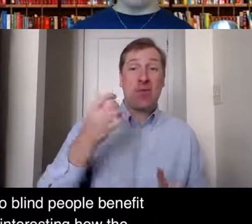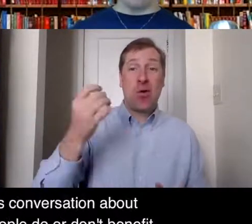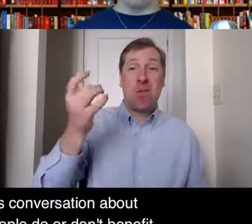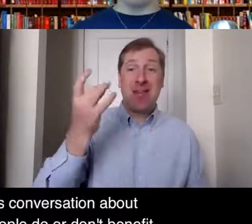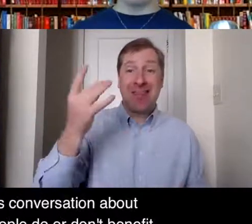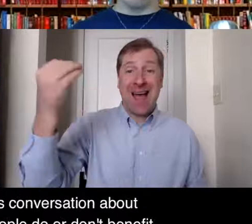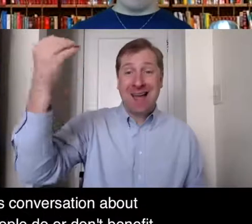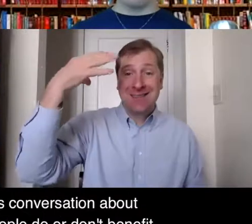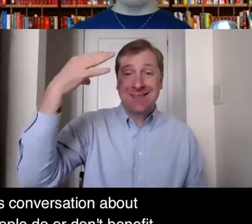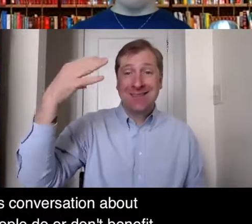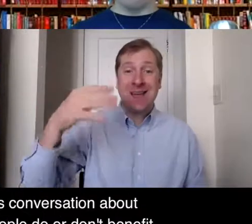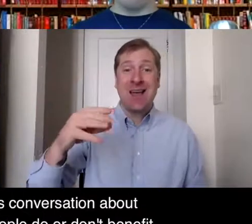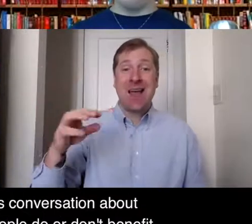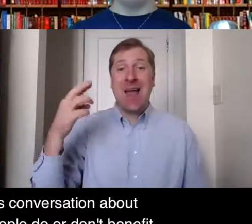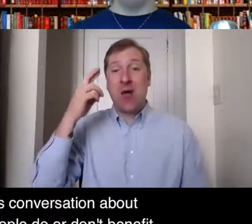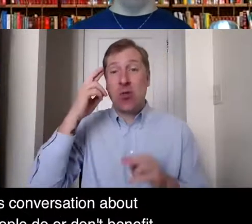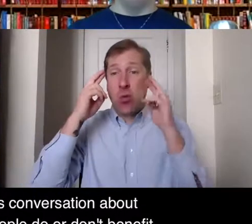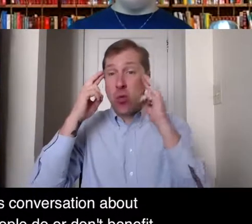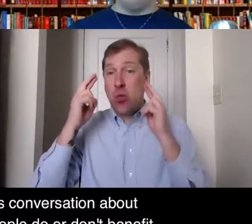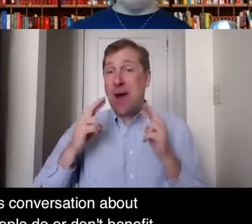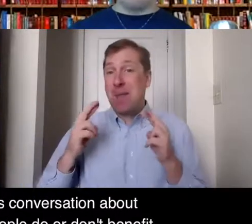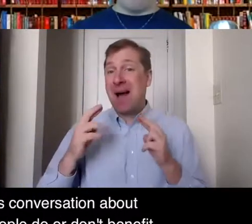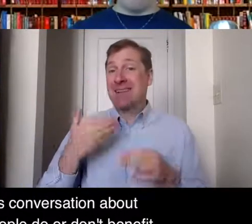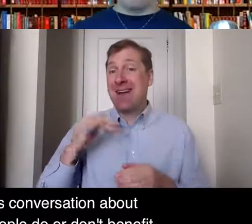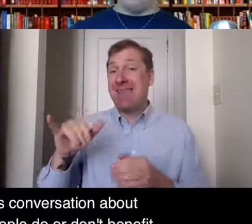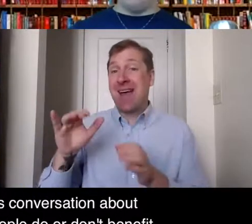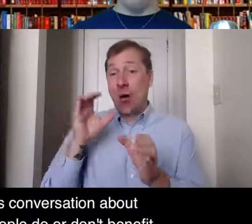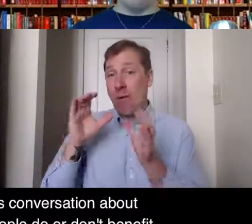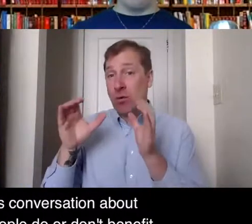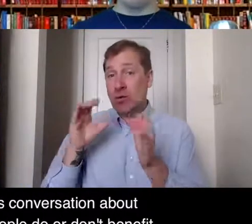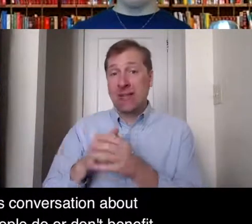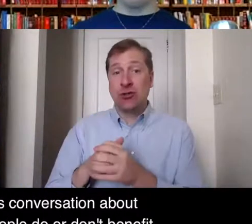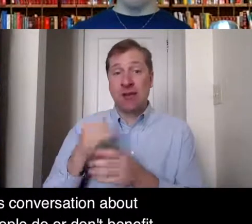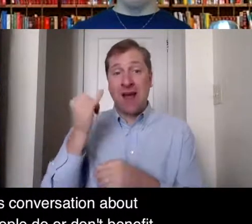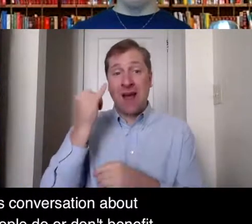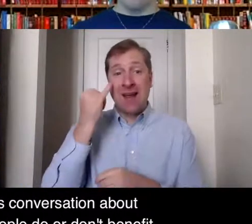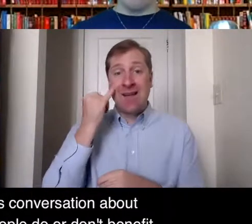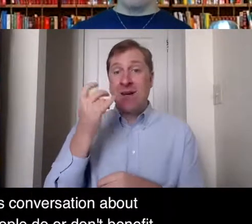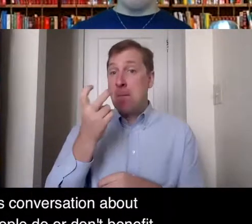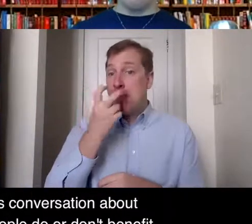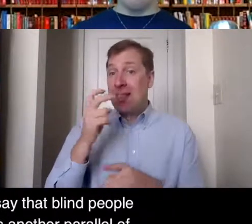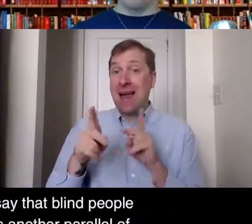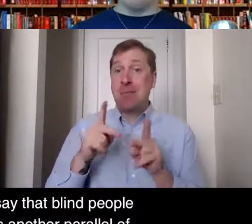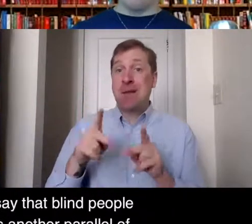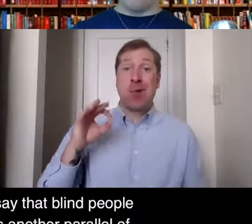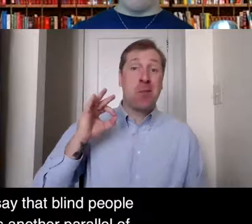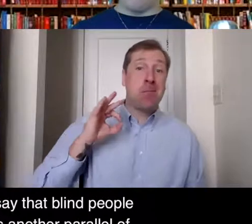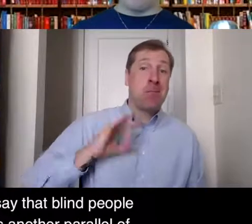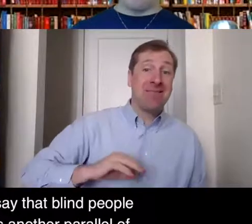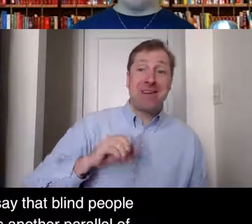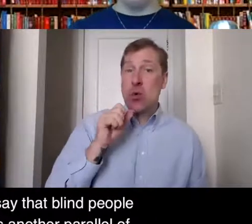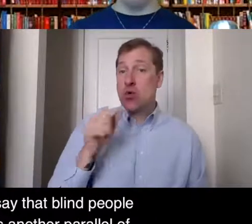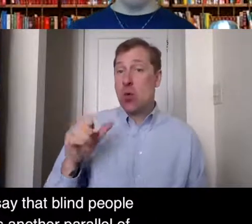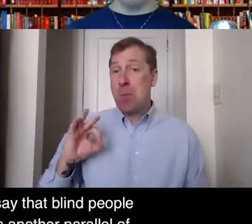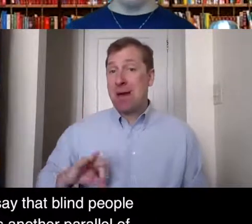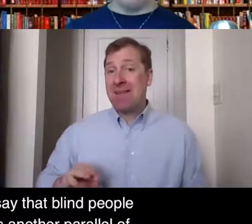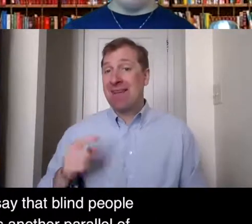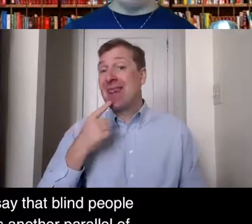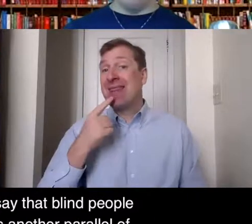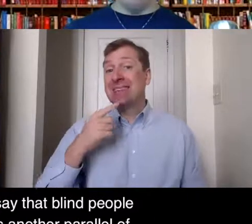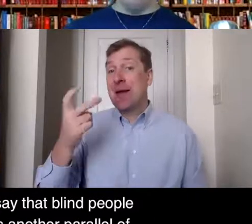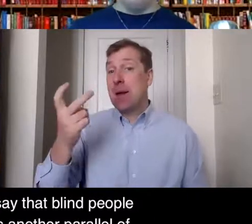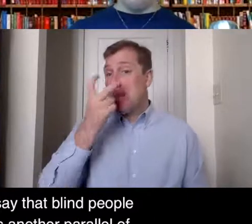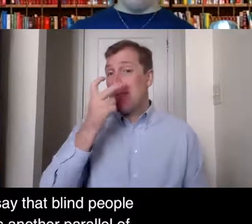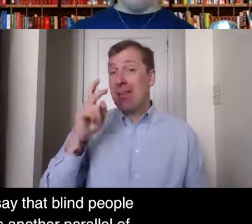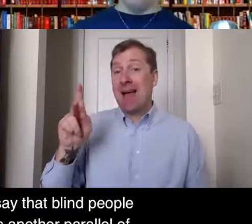interesting how the rabbis there have this conversation about whether or not blind people do or don't benefit. And ultimately they say that blind people do